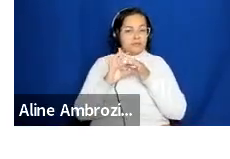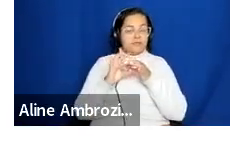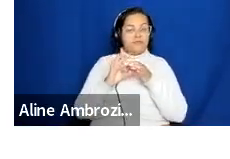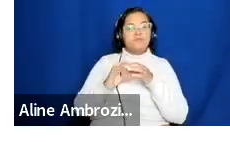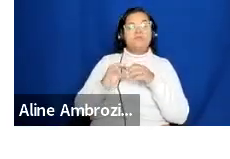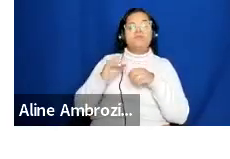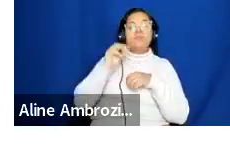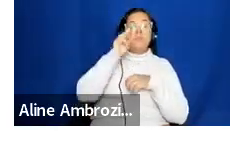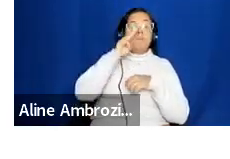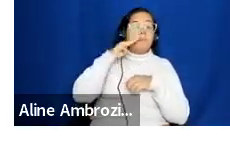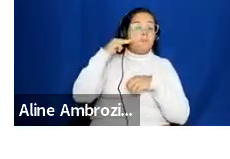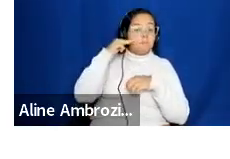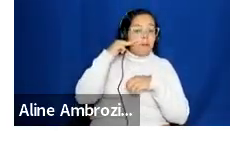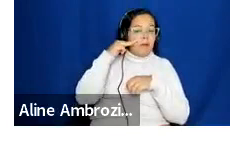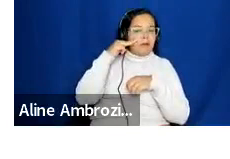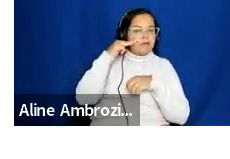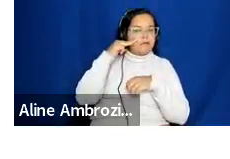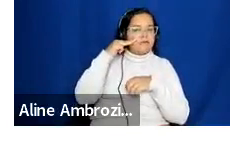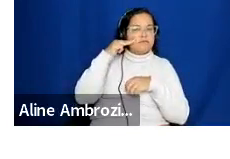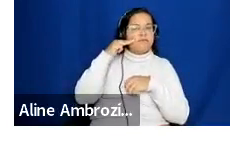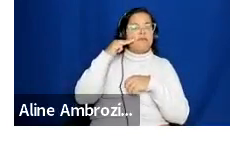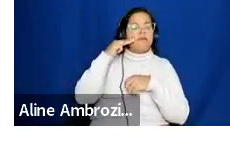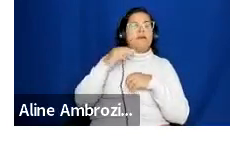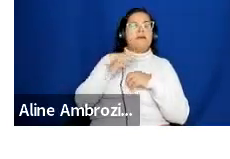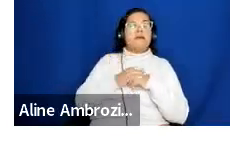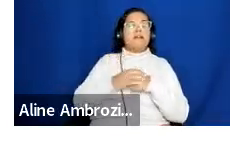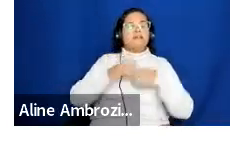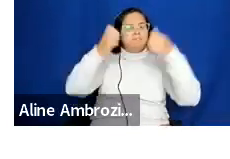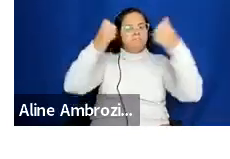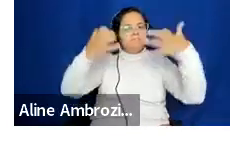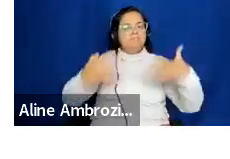history as set out in the German ideology.